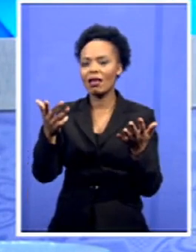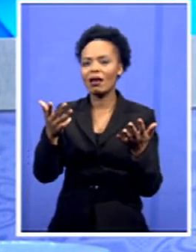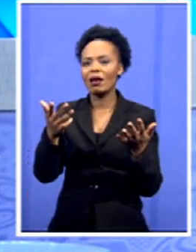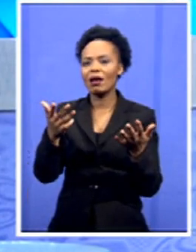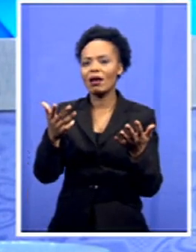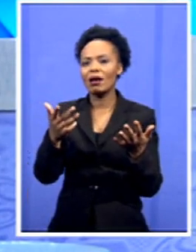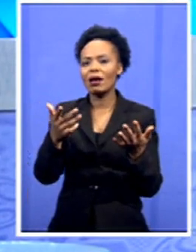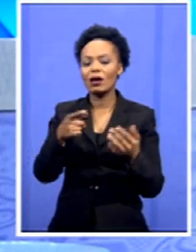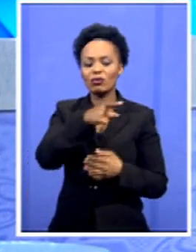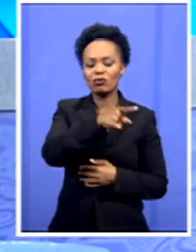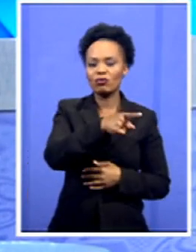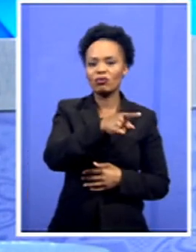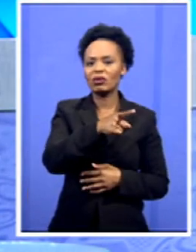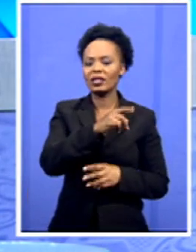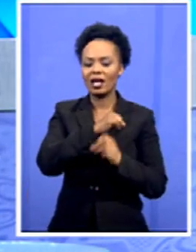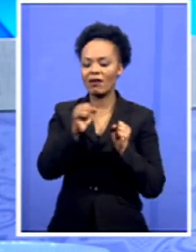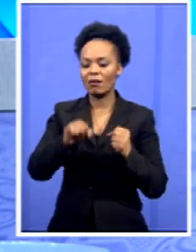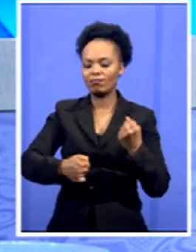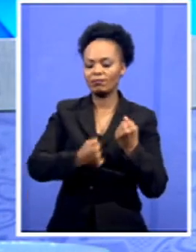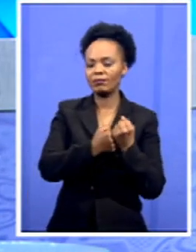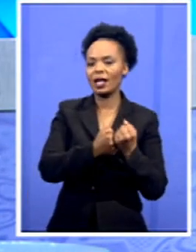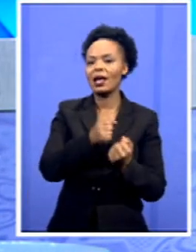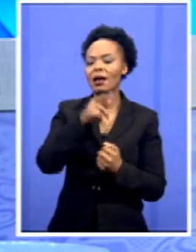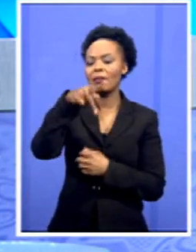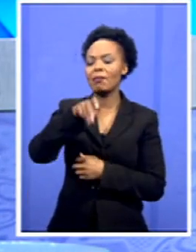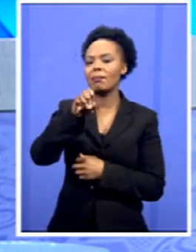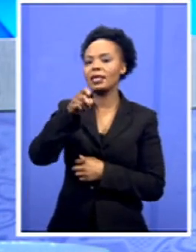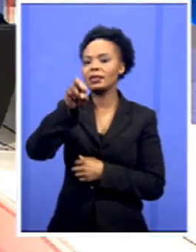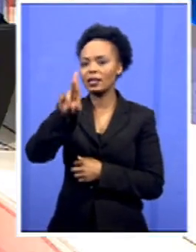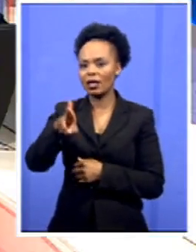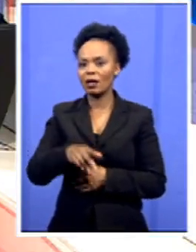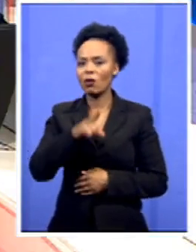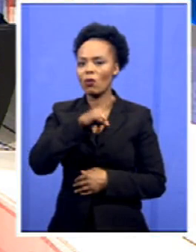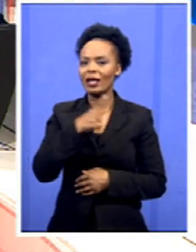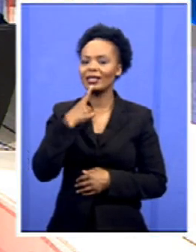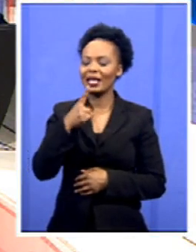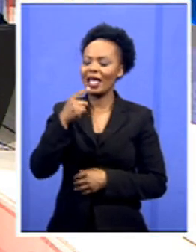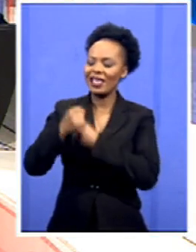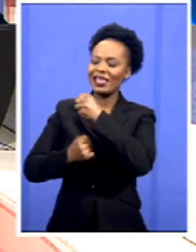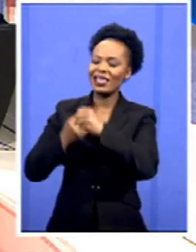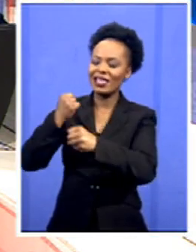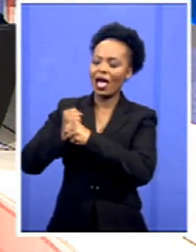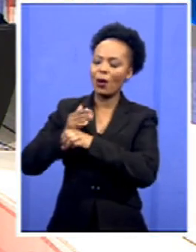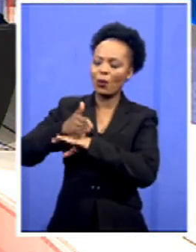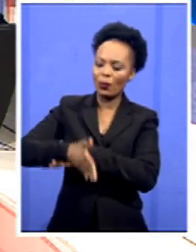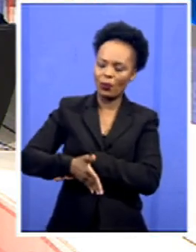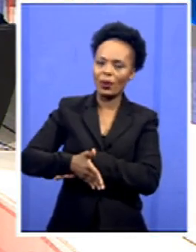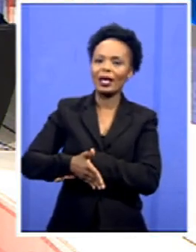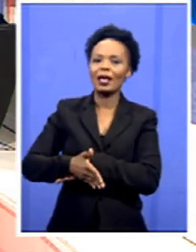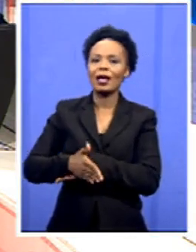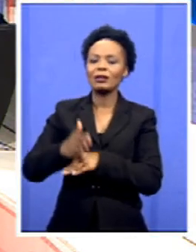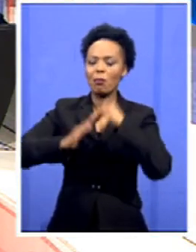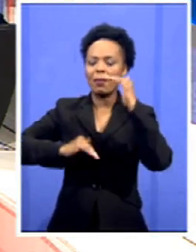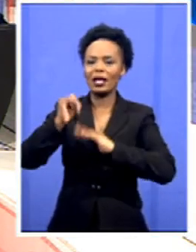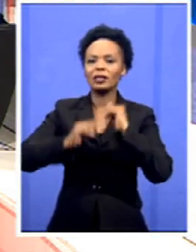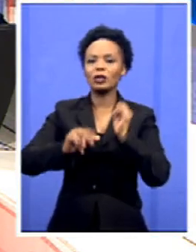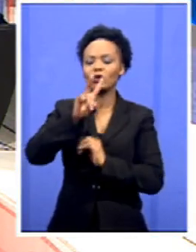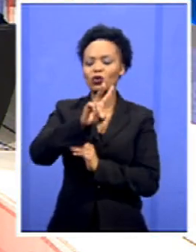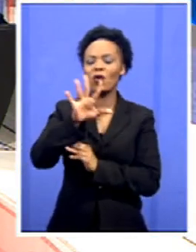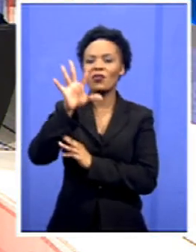what Peter said when he said it took you a whole lot of years, almost 10 years to build